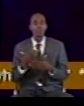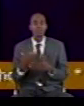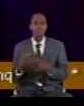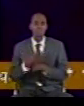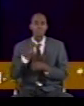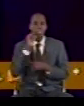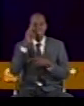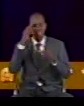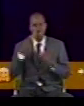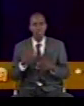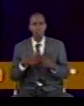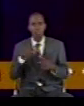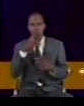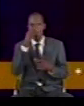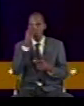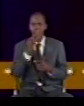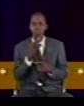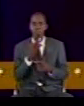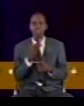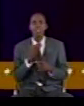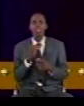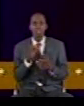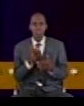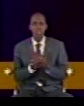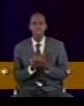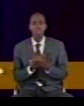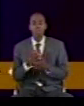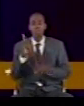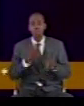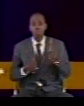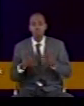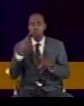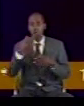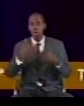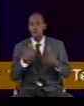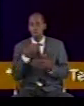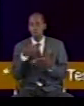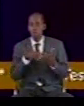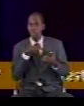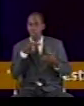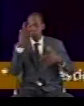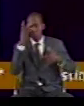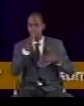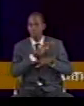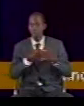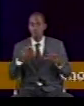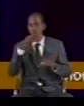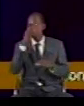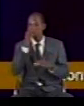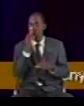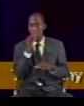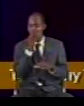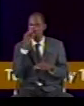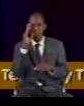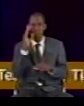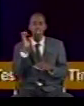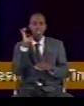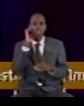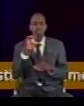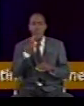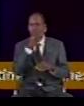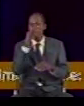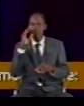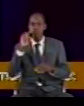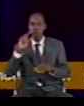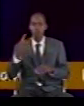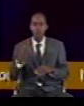I said, this is what people who have ulcer don't do. I fasted. Second day, I fasted. Third day, I fasted.